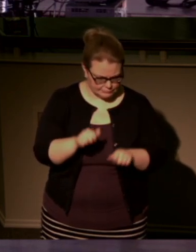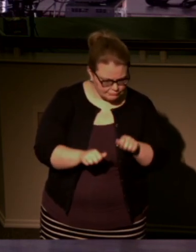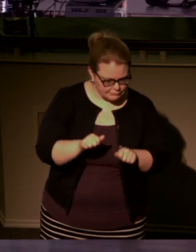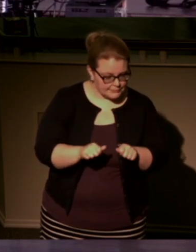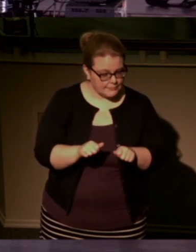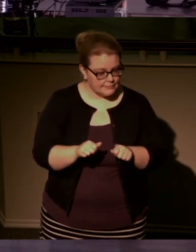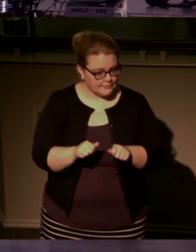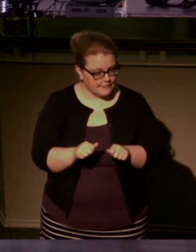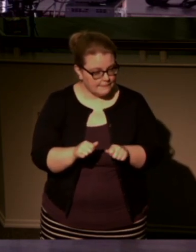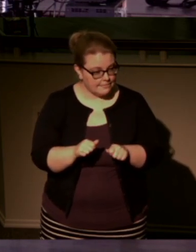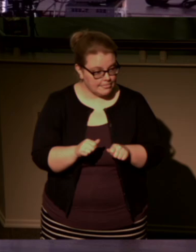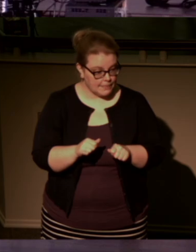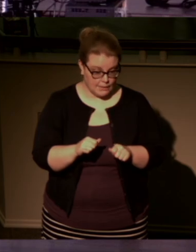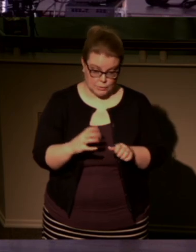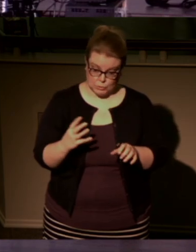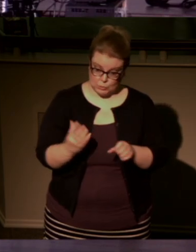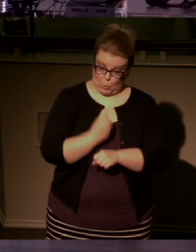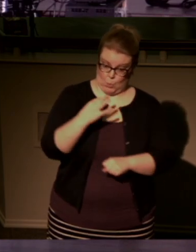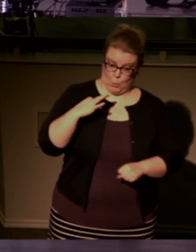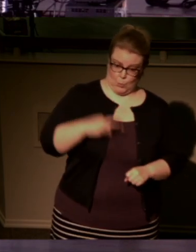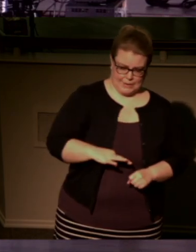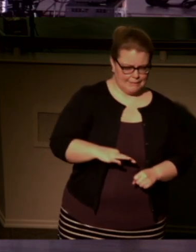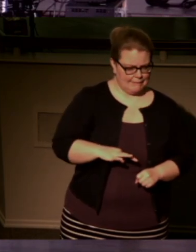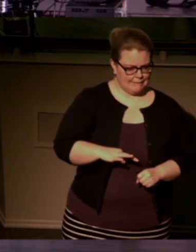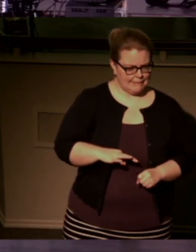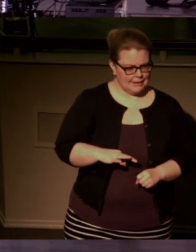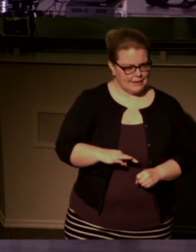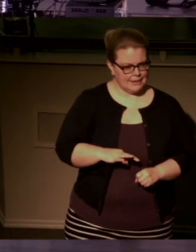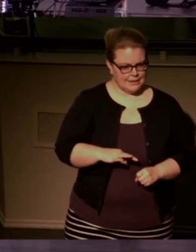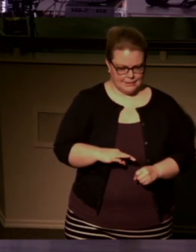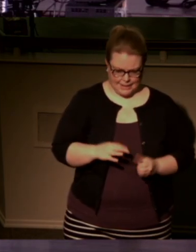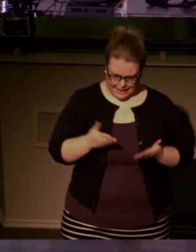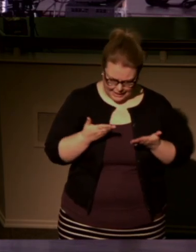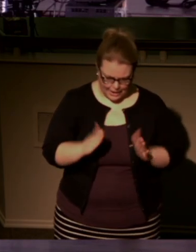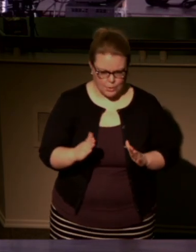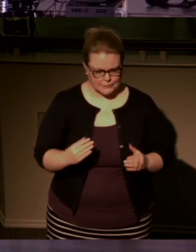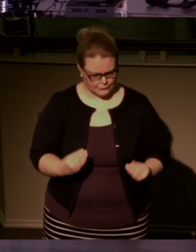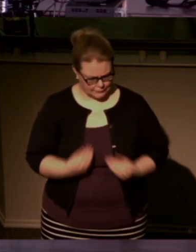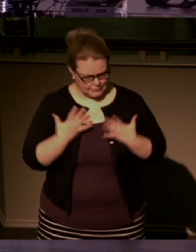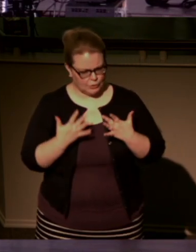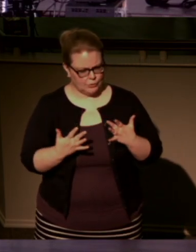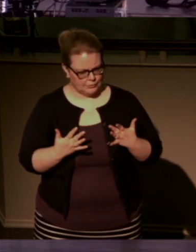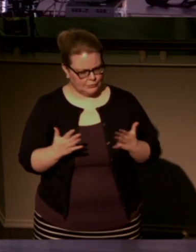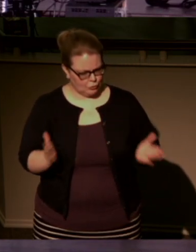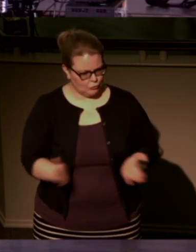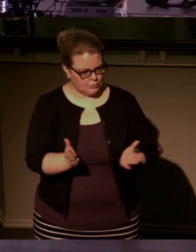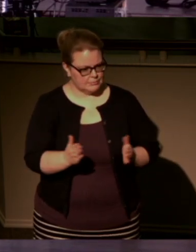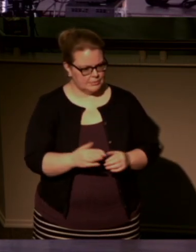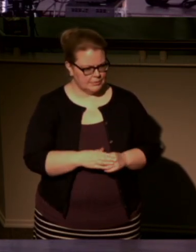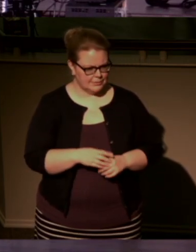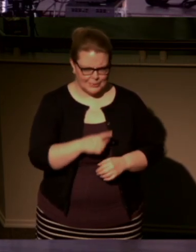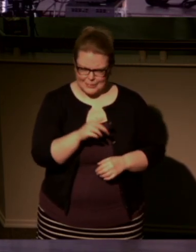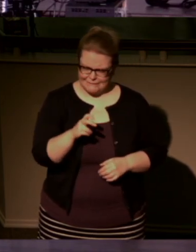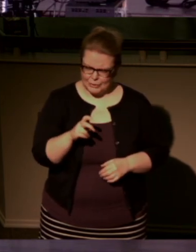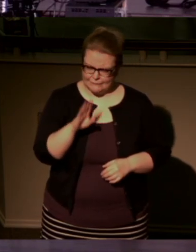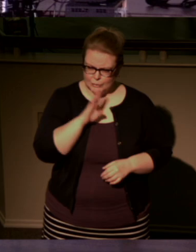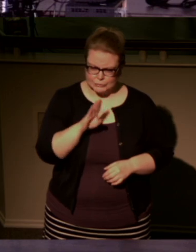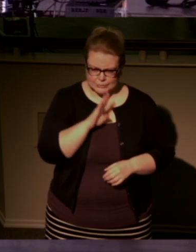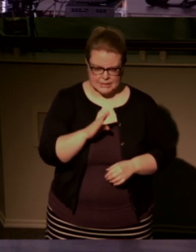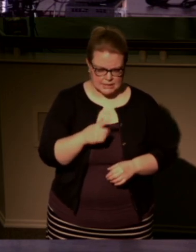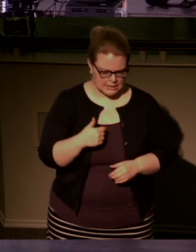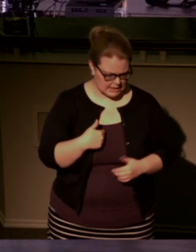And so winning, listen, allows encouragement. You ever been frustrated that somebody was trying to encourage